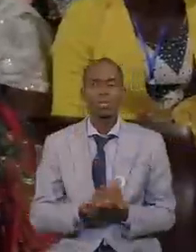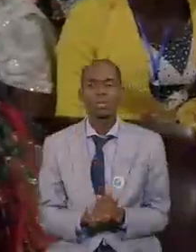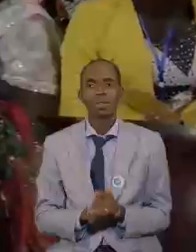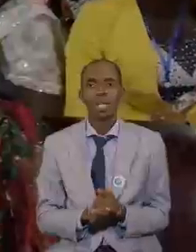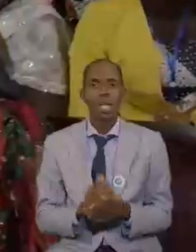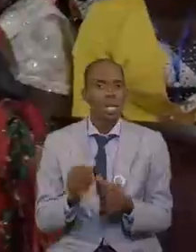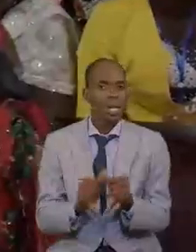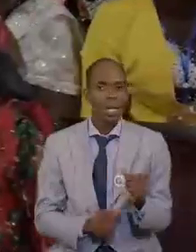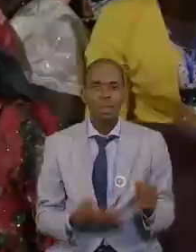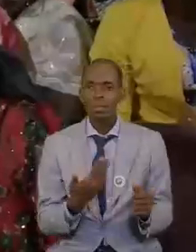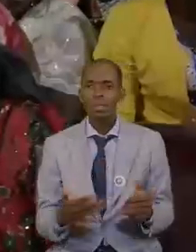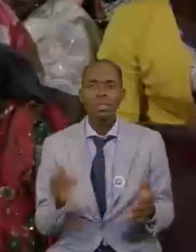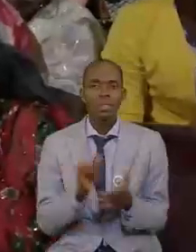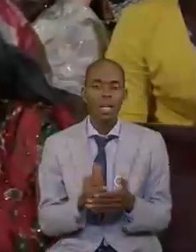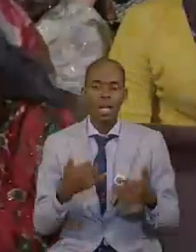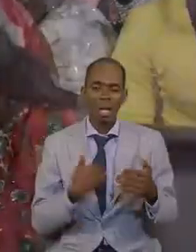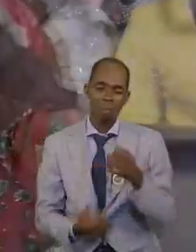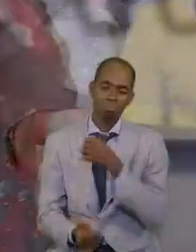Everything that had overpowered you,